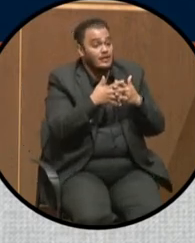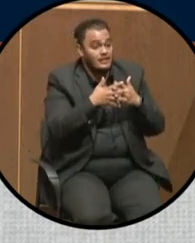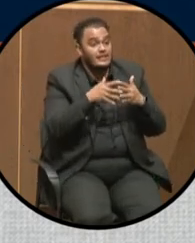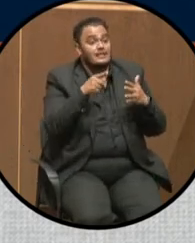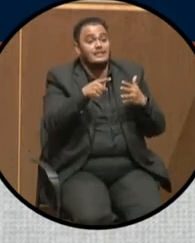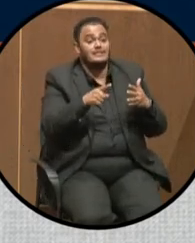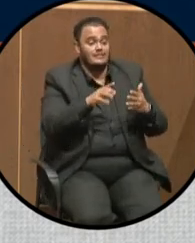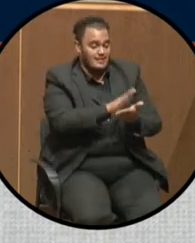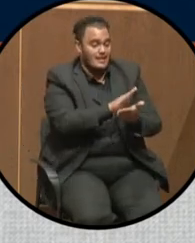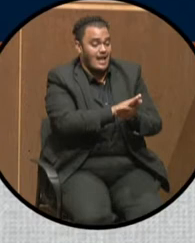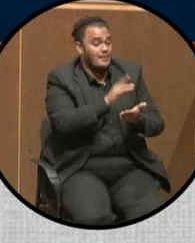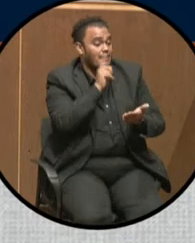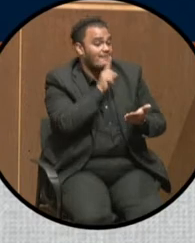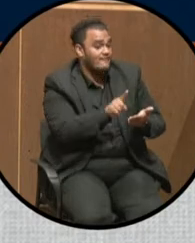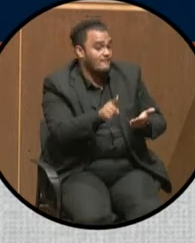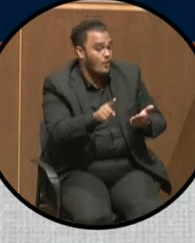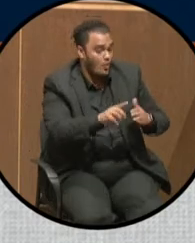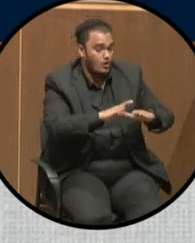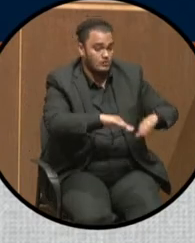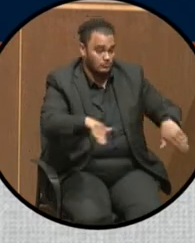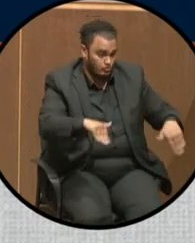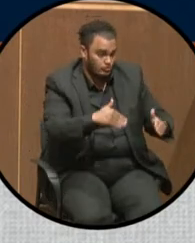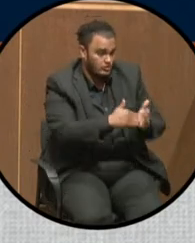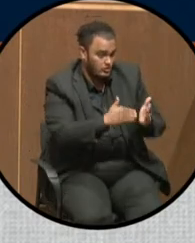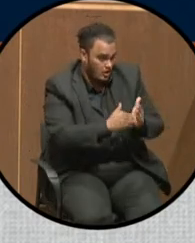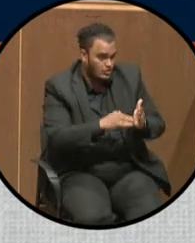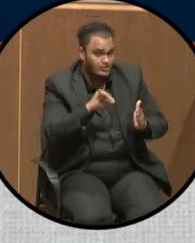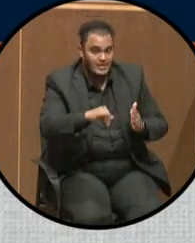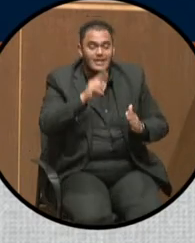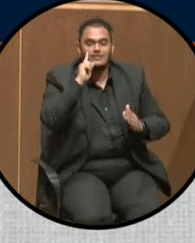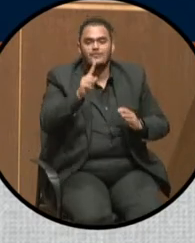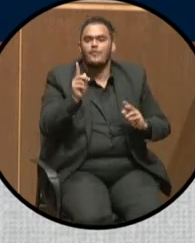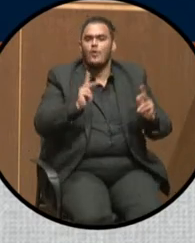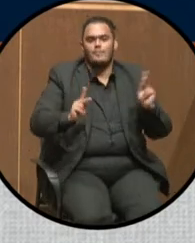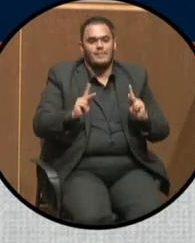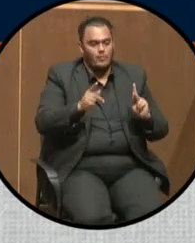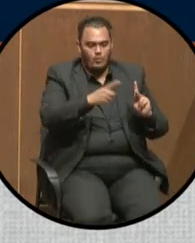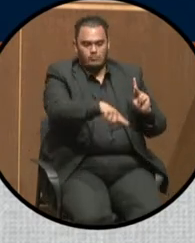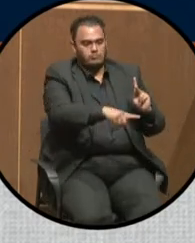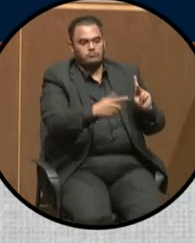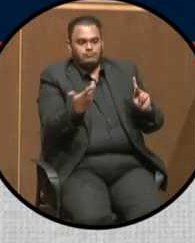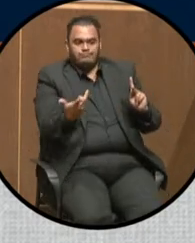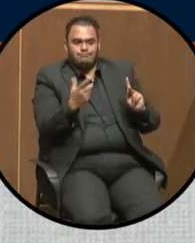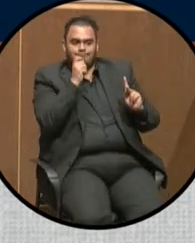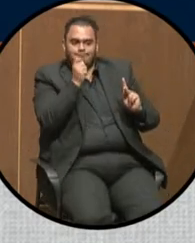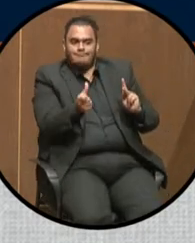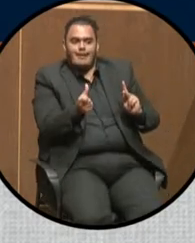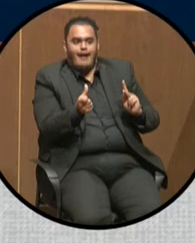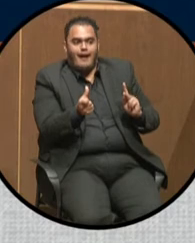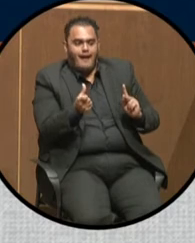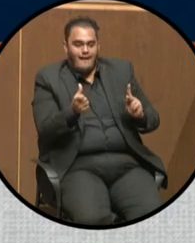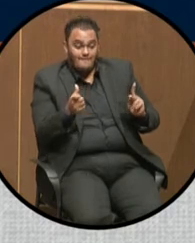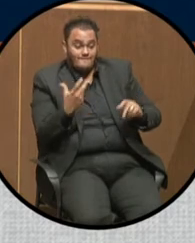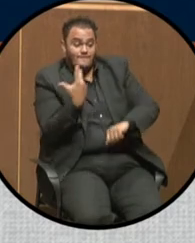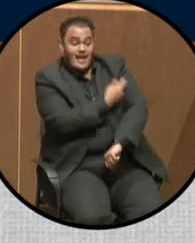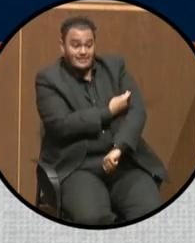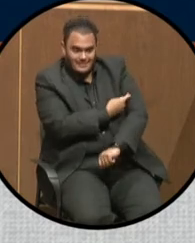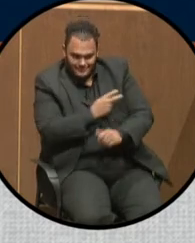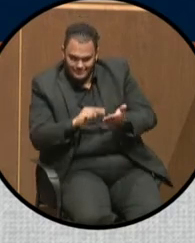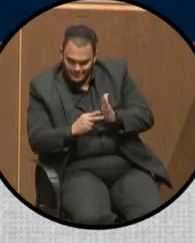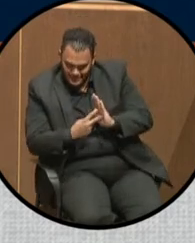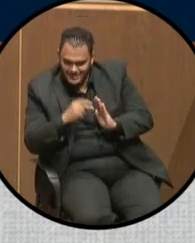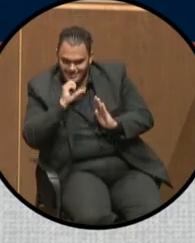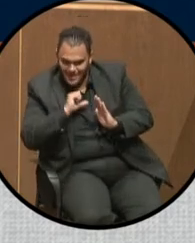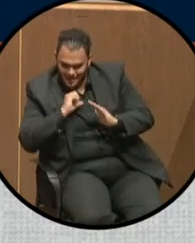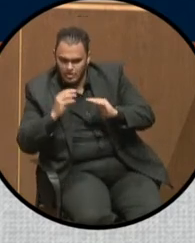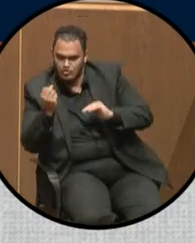coverings in those who are not fully vaccinated. Why are we not listening to their advice? While MISC and death appear to be